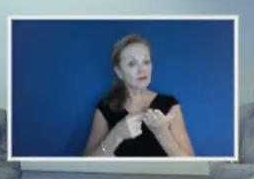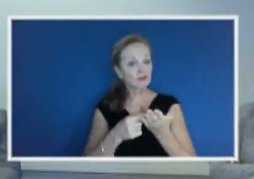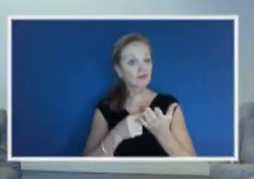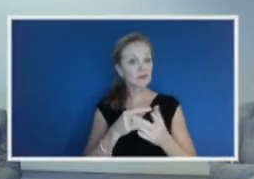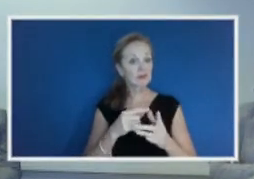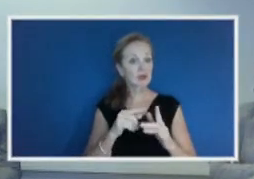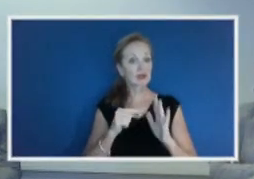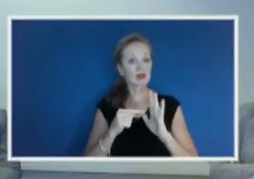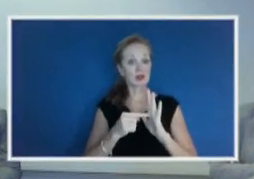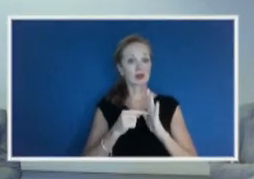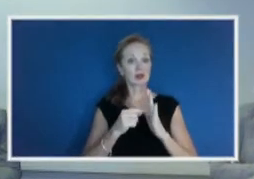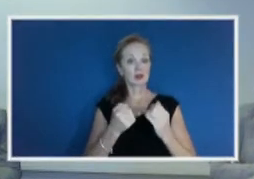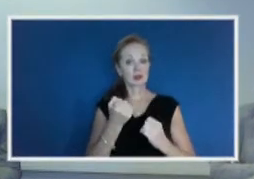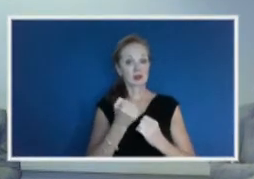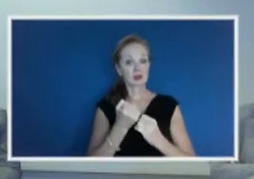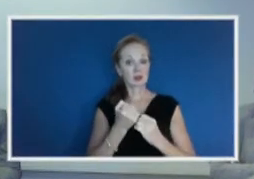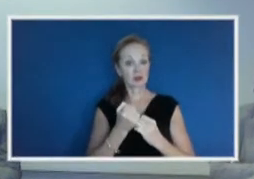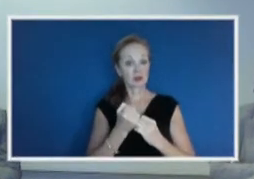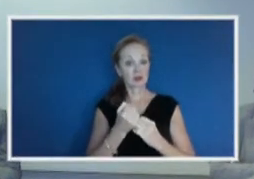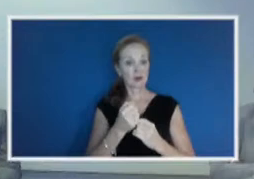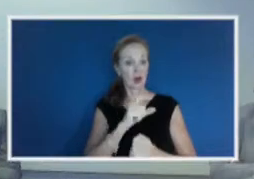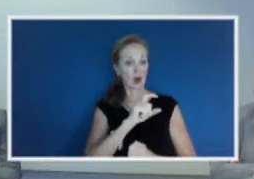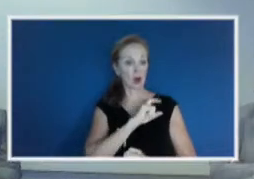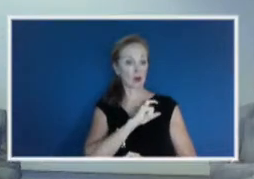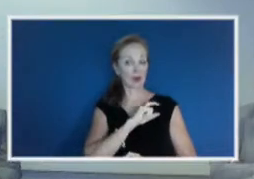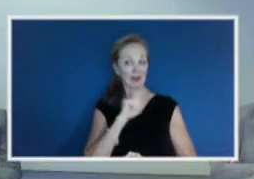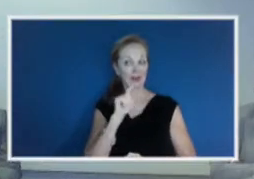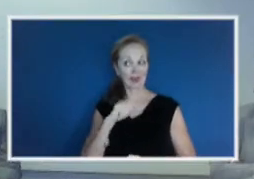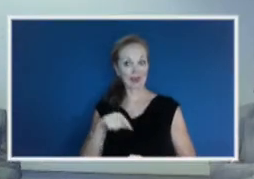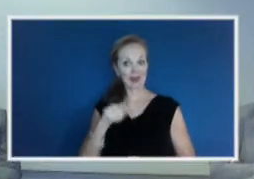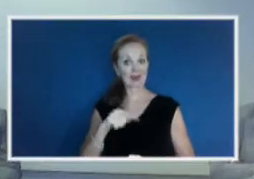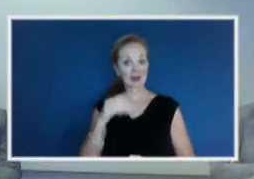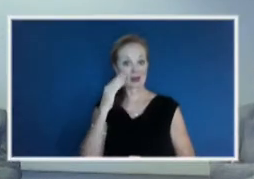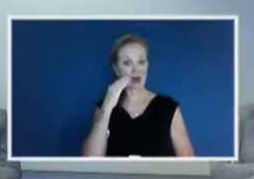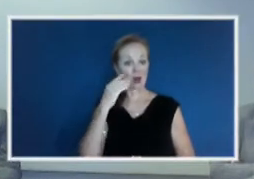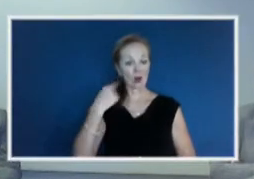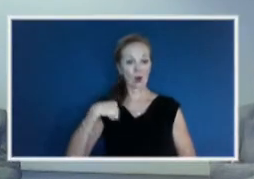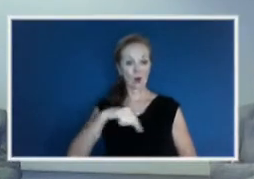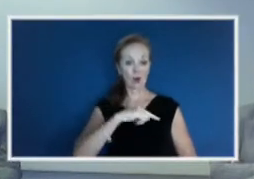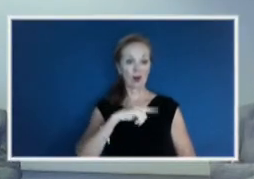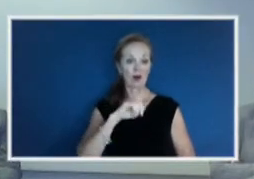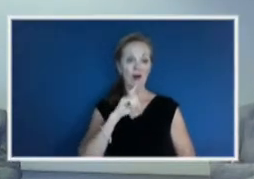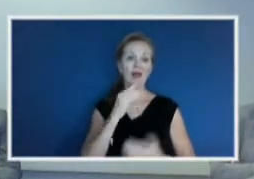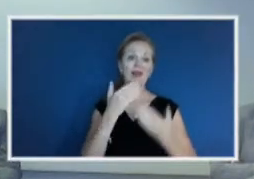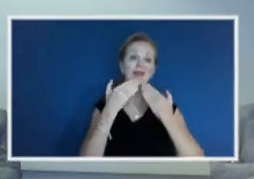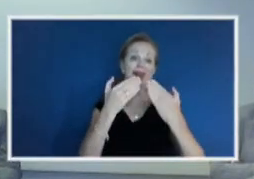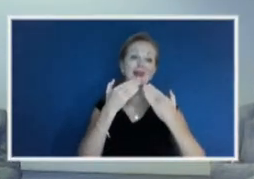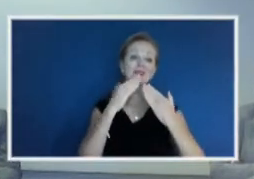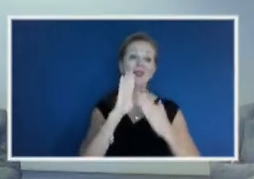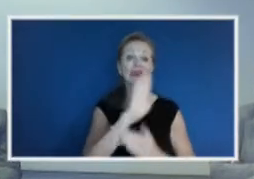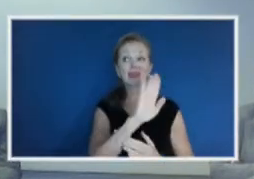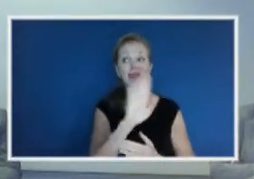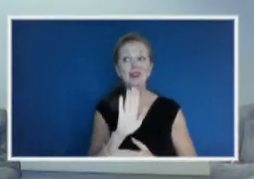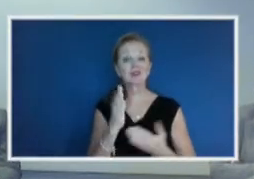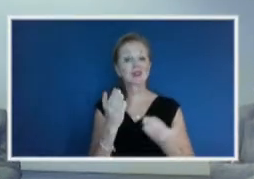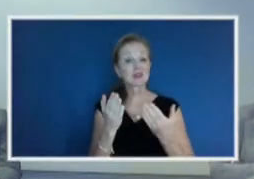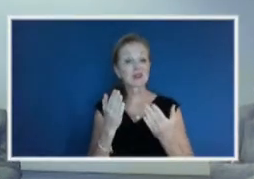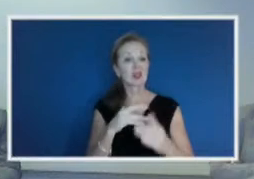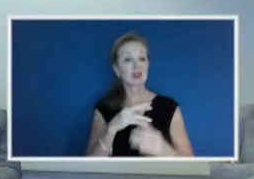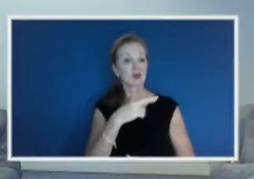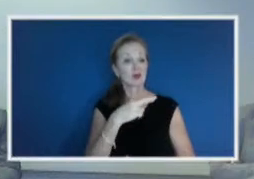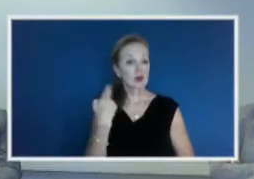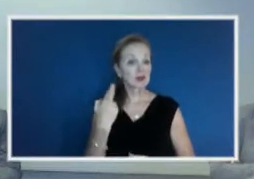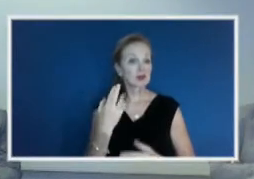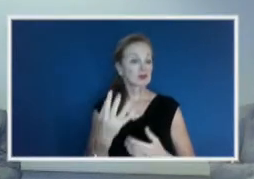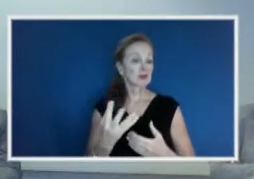demonstrate our support for our officers. They need to know that we are grateful for their service, for the risks they take, for their